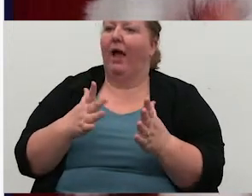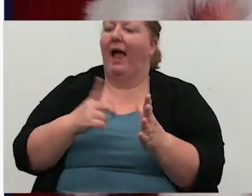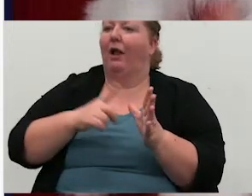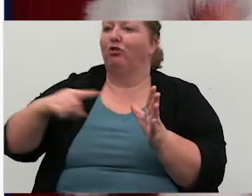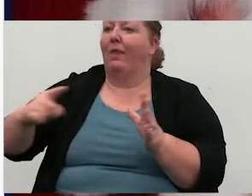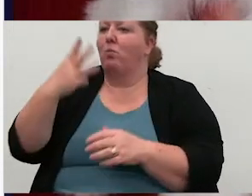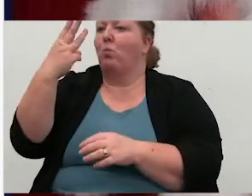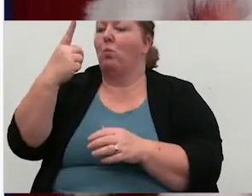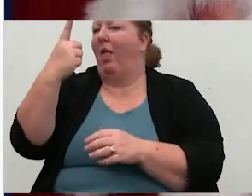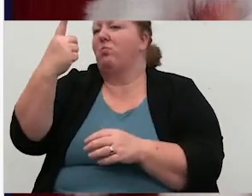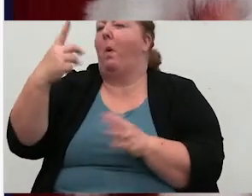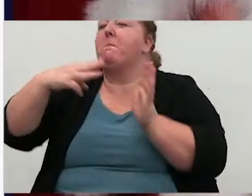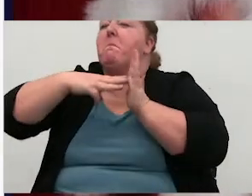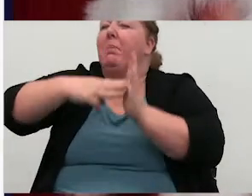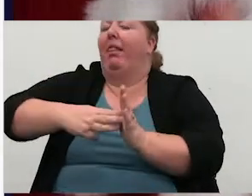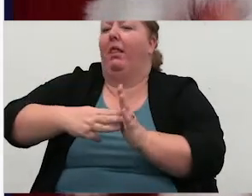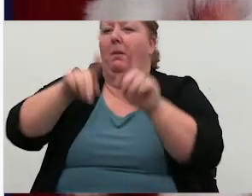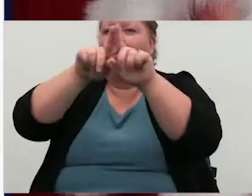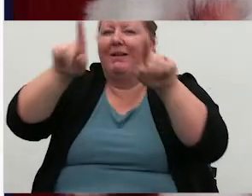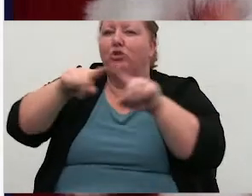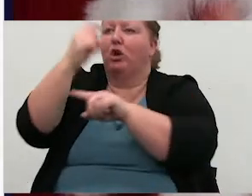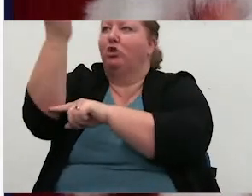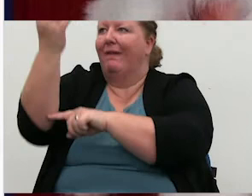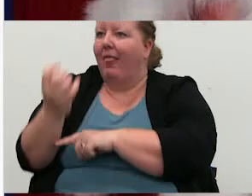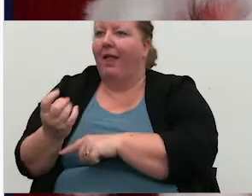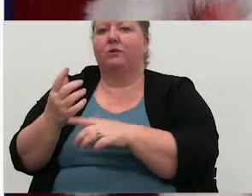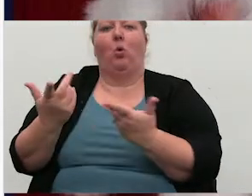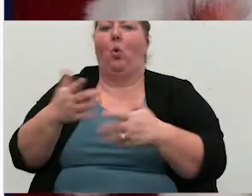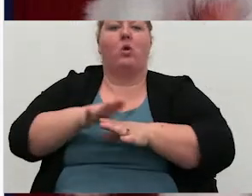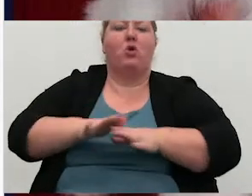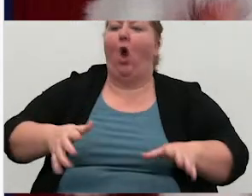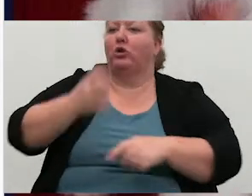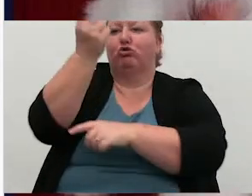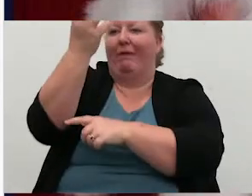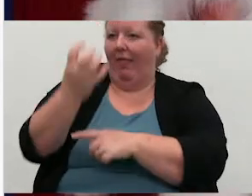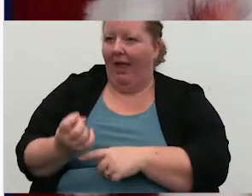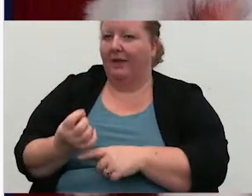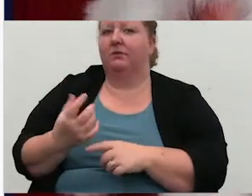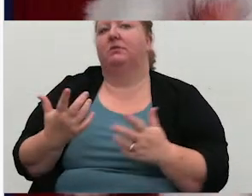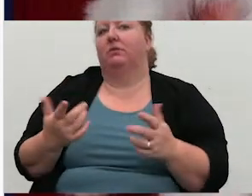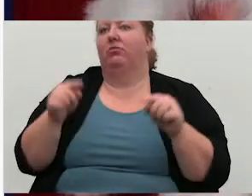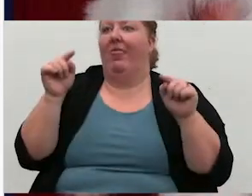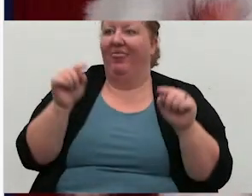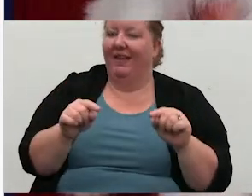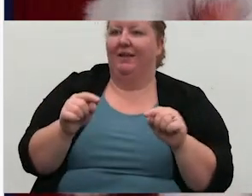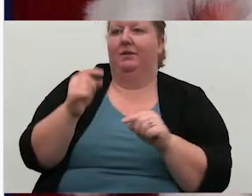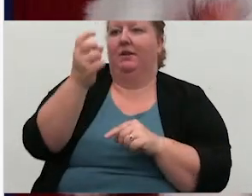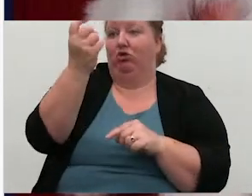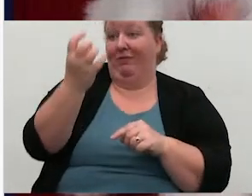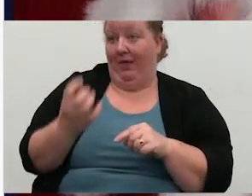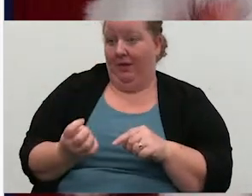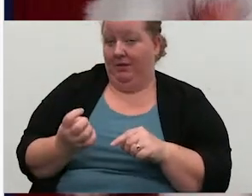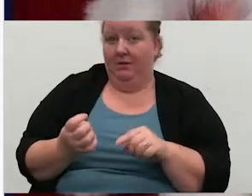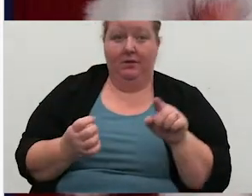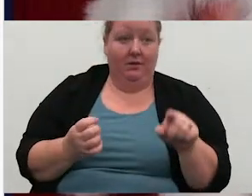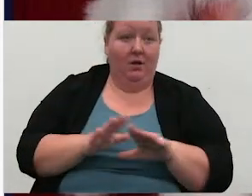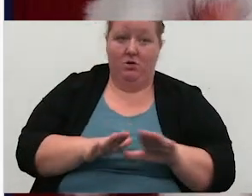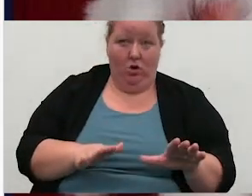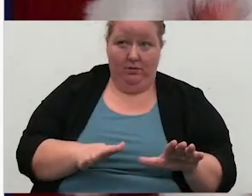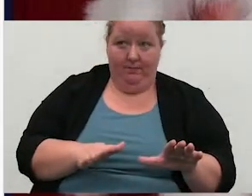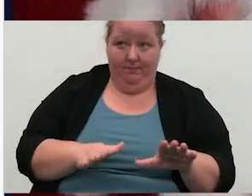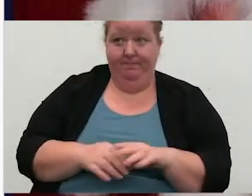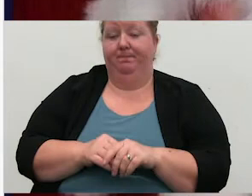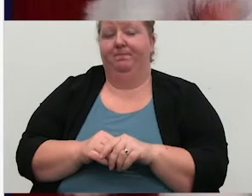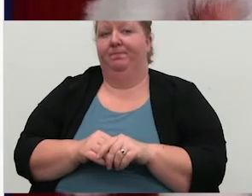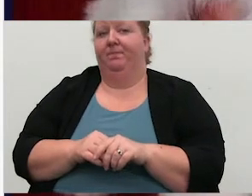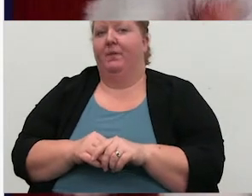million pictures of traffic lights and a million pictures of not traffic lights and said, these are the traffic lights, these are not traffic